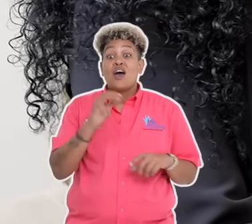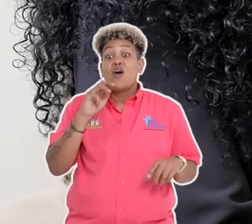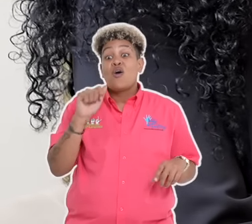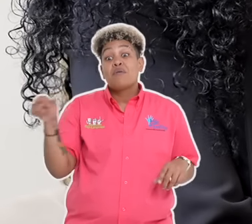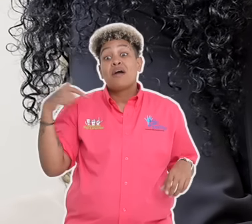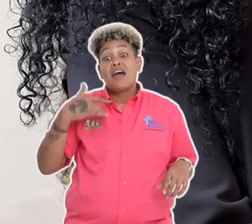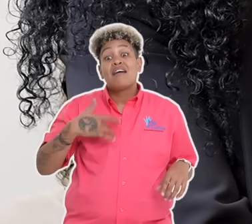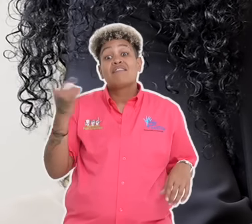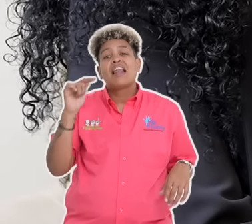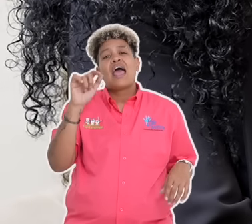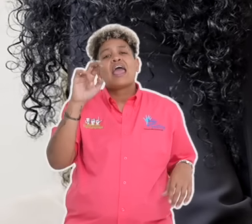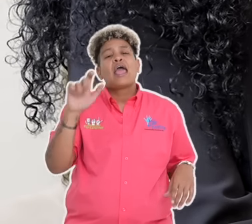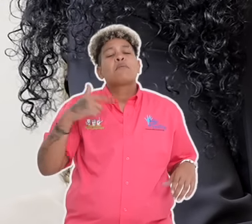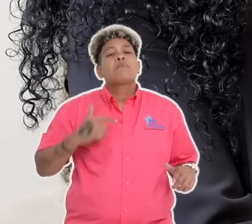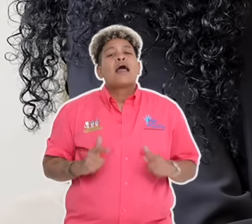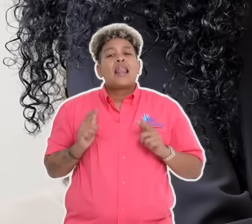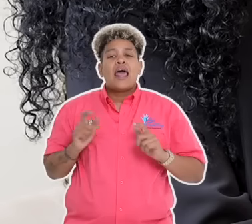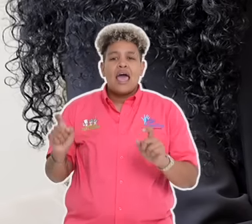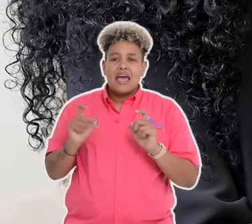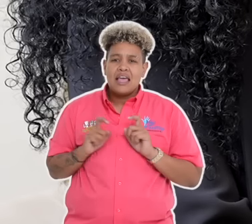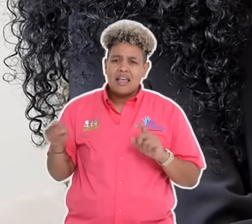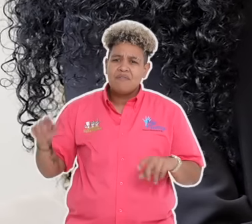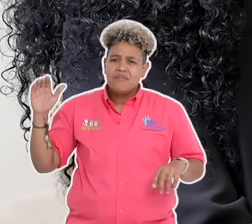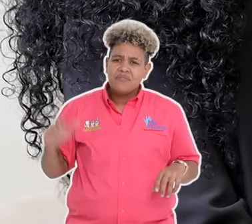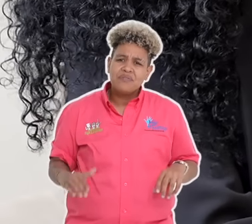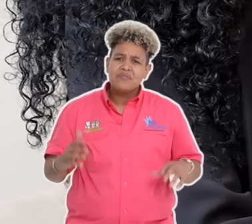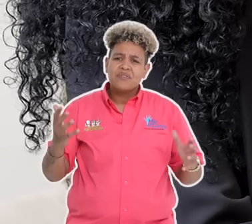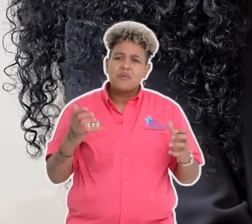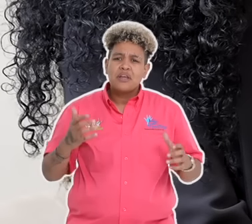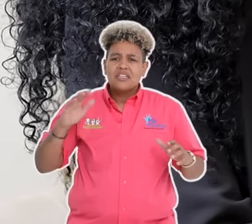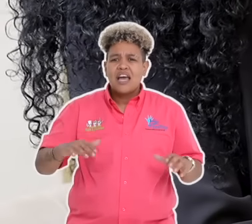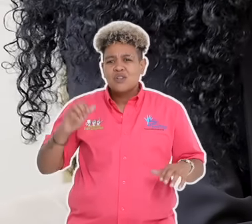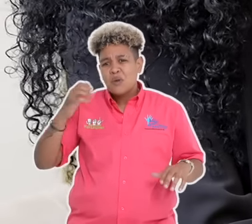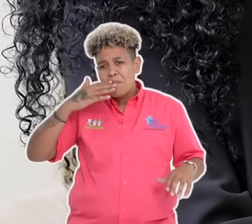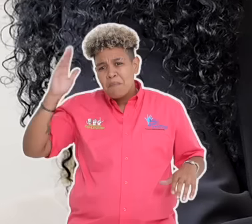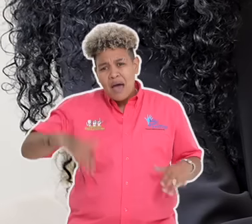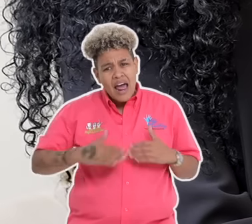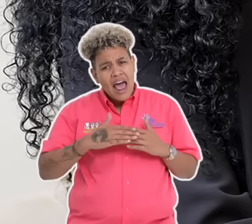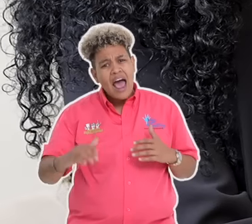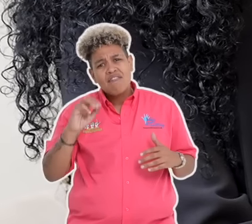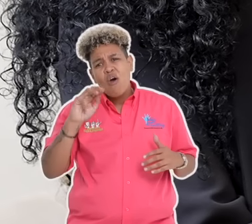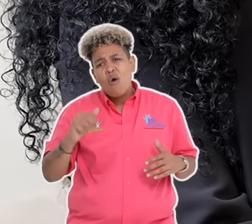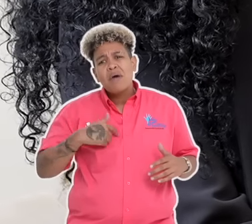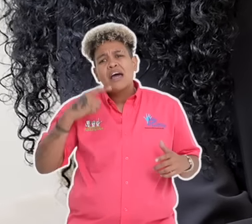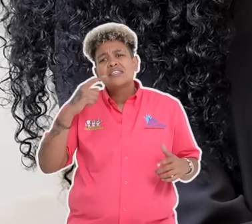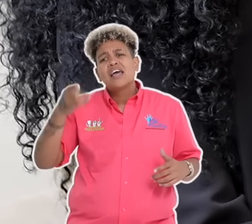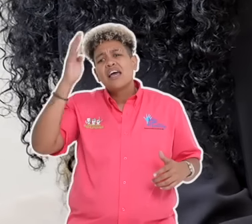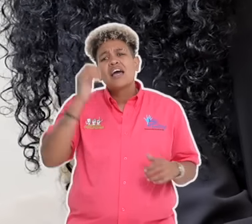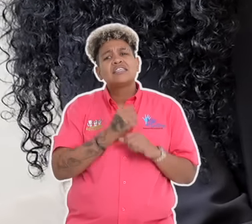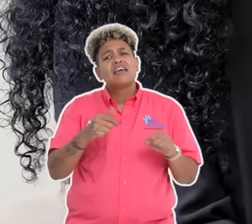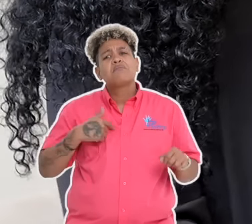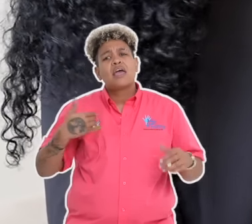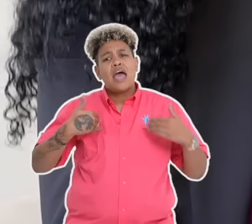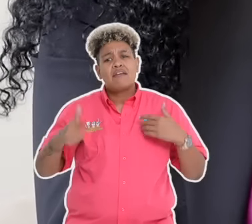yes. I felt like Gabriel was my life's gift. I wanted a child so bad after the coma. And I was like, God save